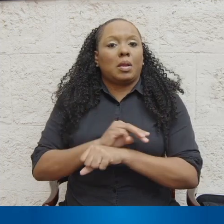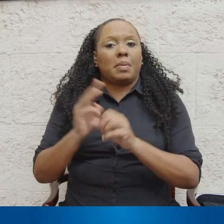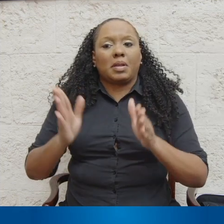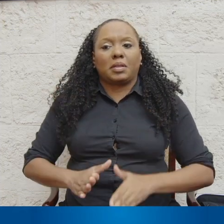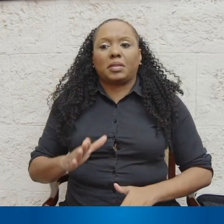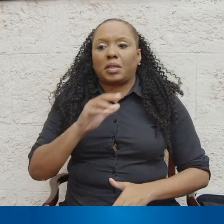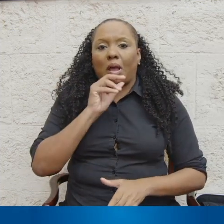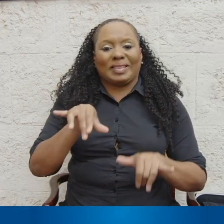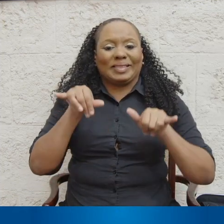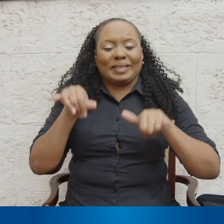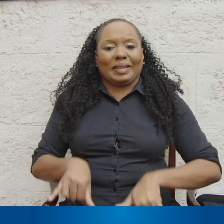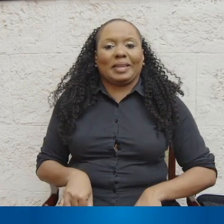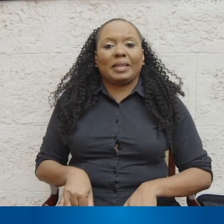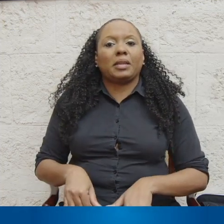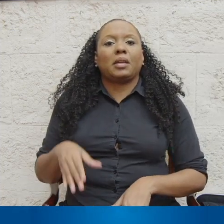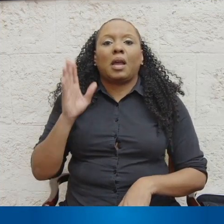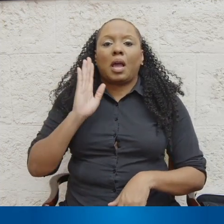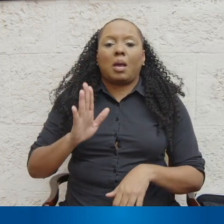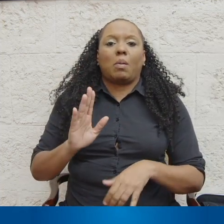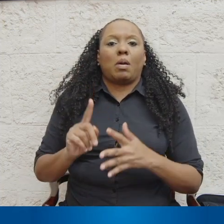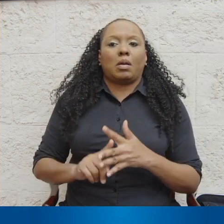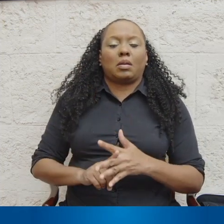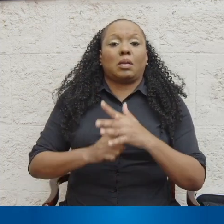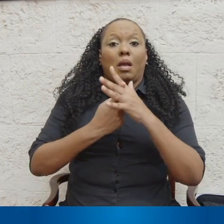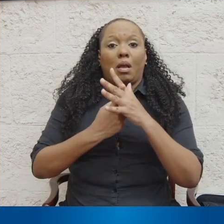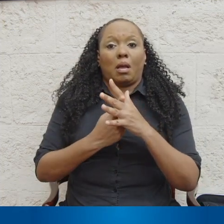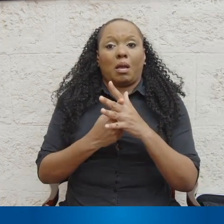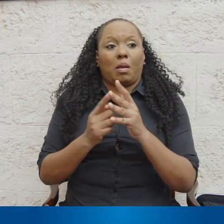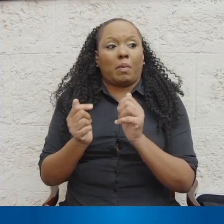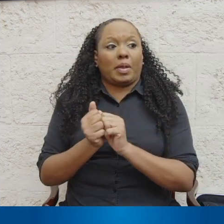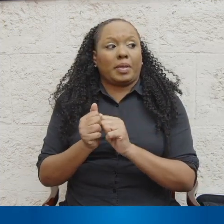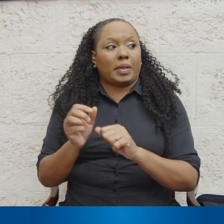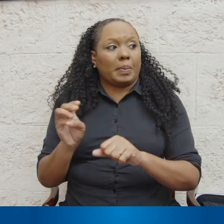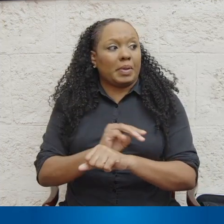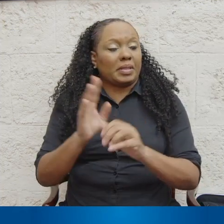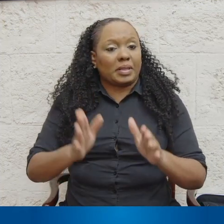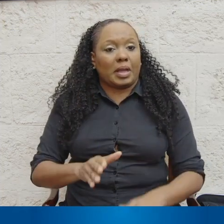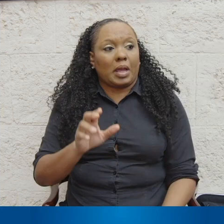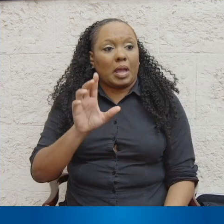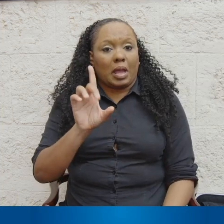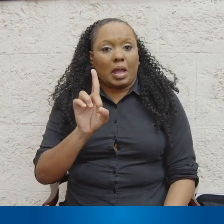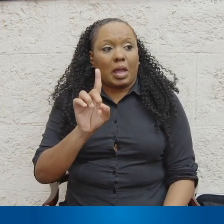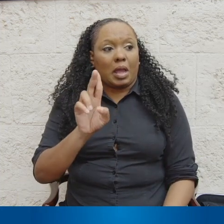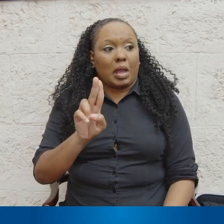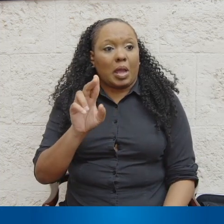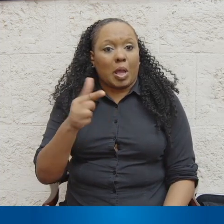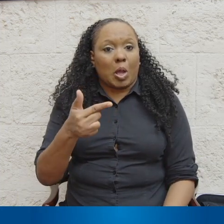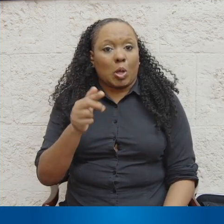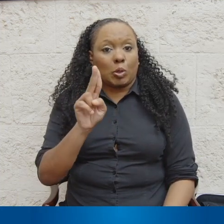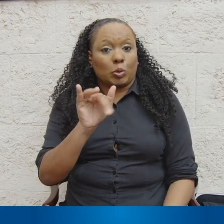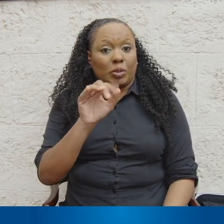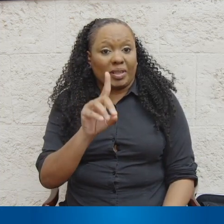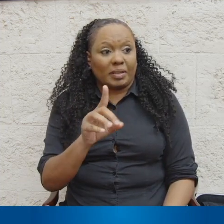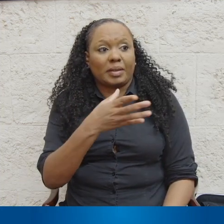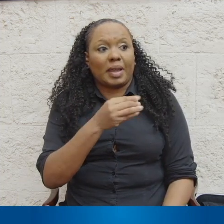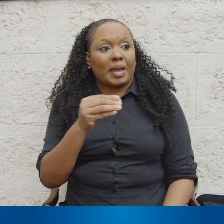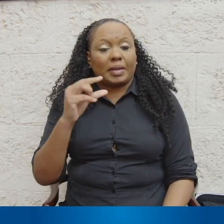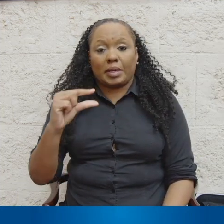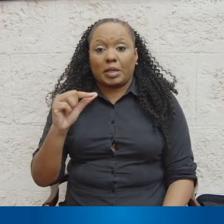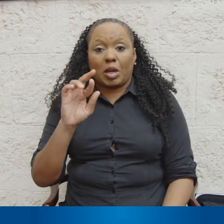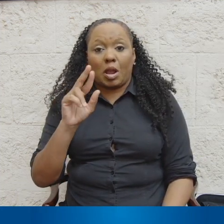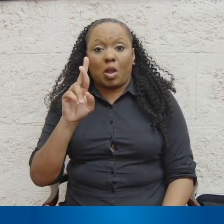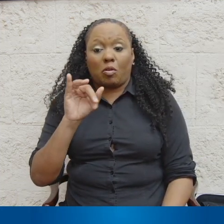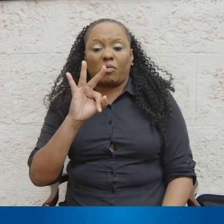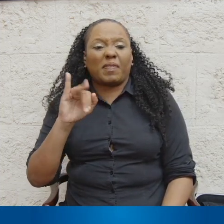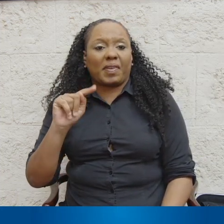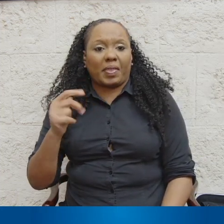conference. So I propose that we start with Minister Duguid and Minister Griffith. They will present one after the other, and then you can